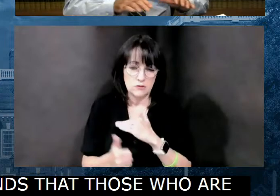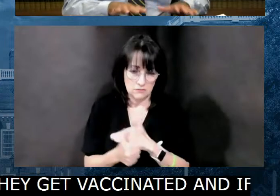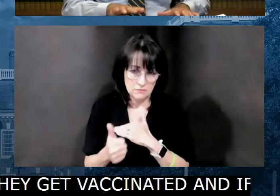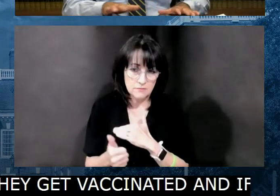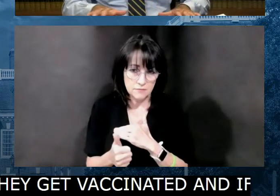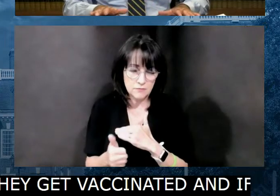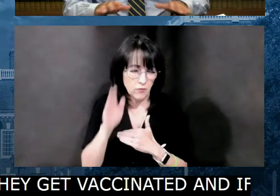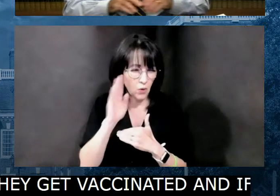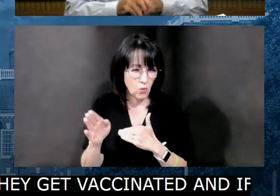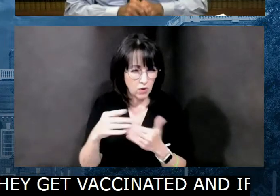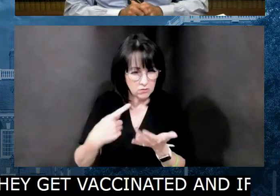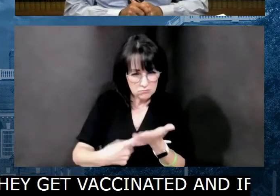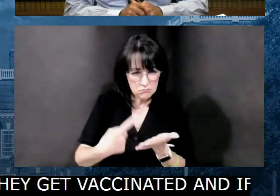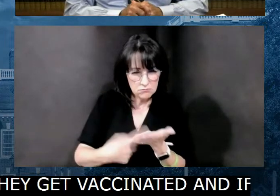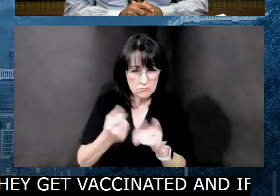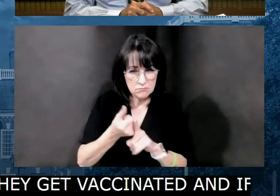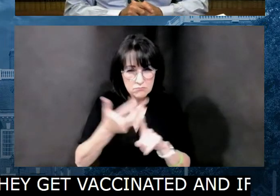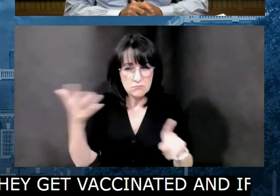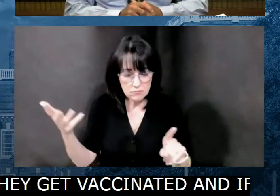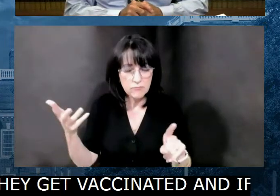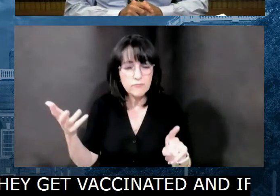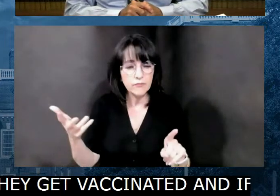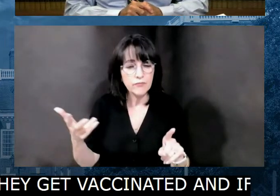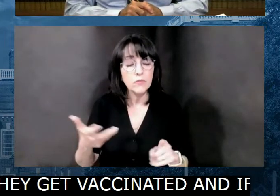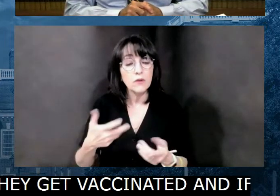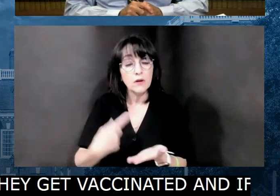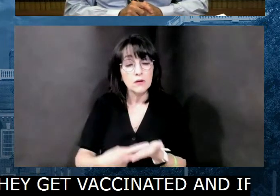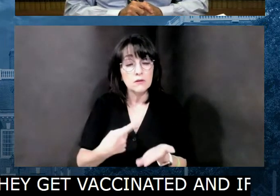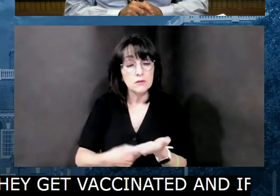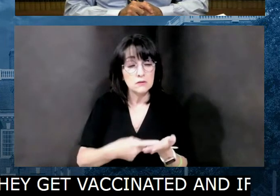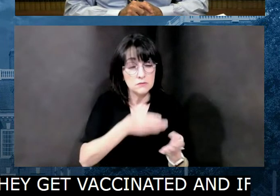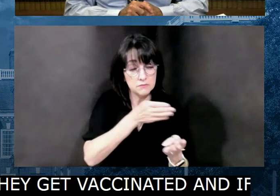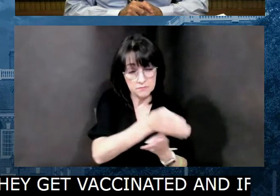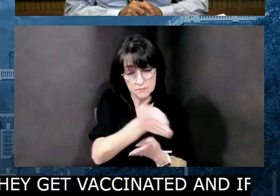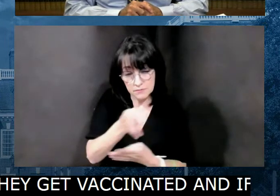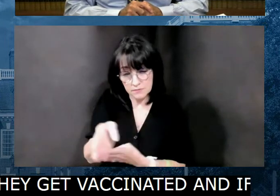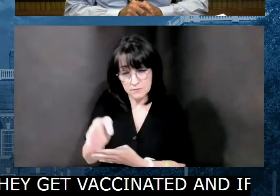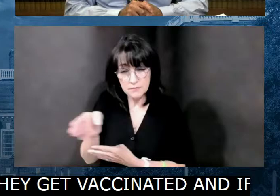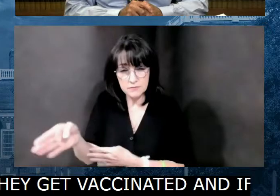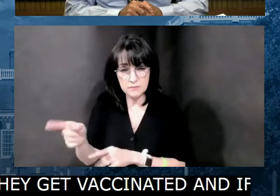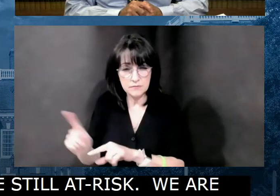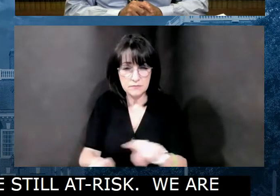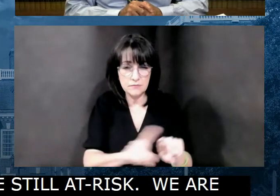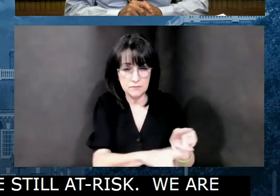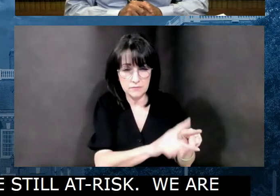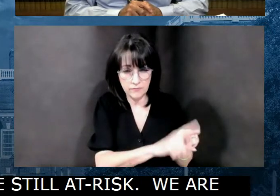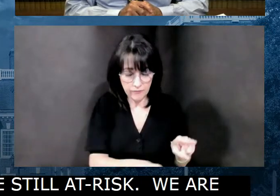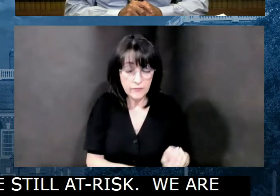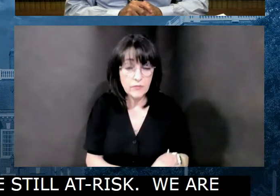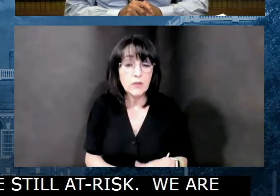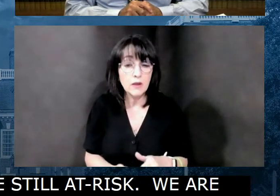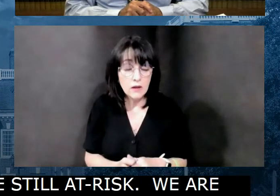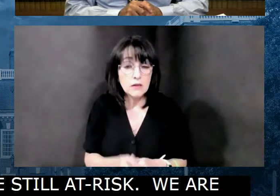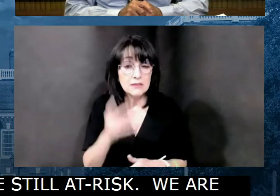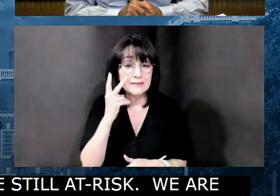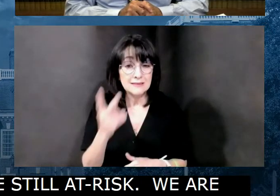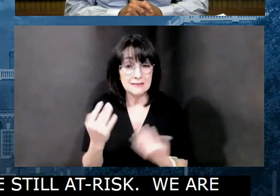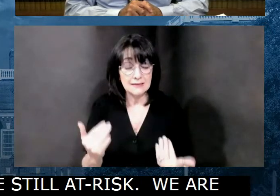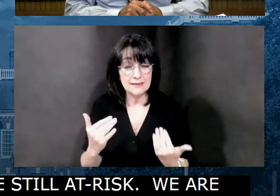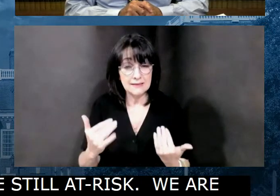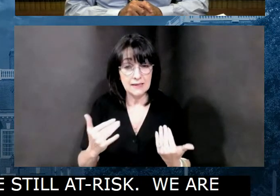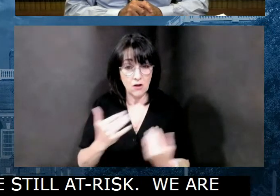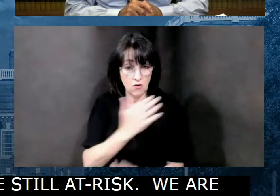the demographic groups and the vaccination rates for each. So next you see the hospitalization. This is a really